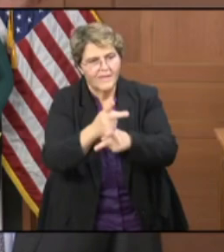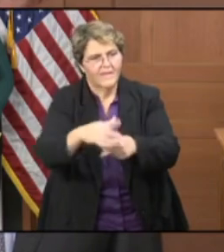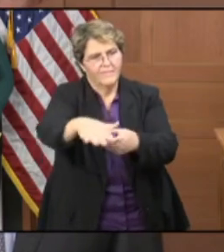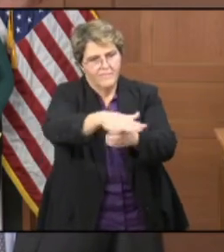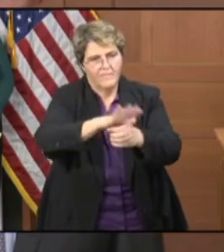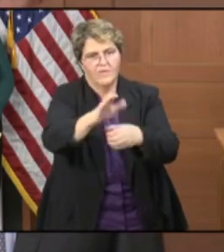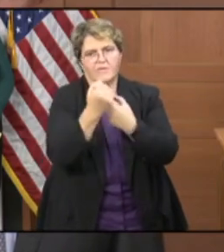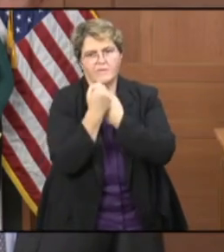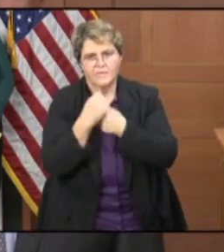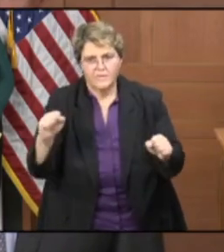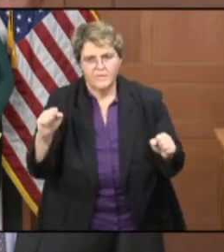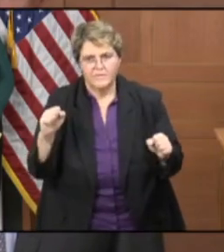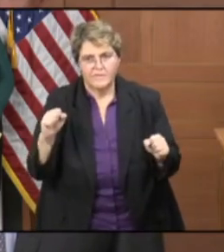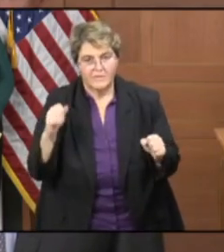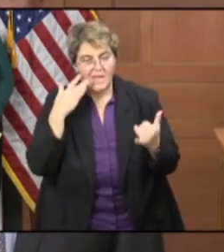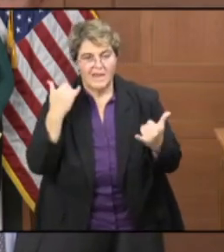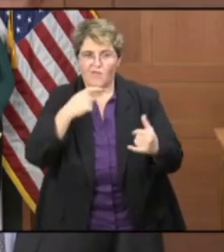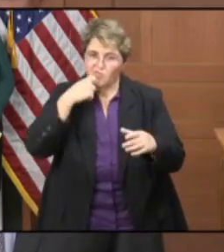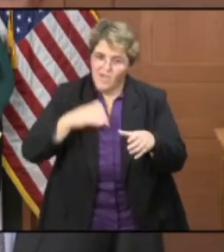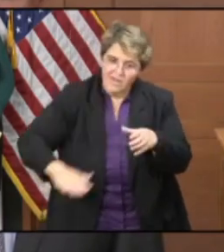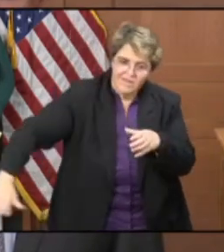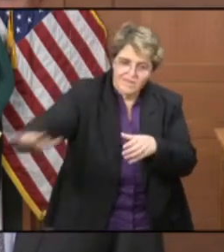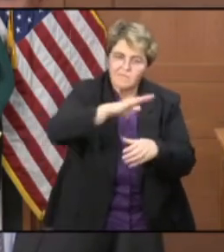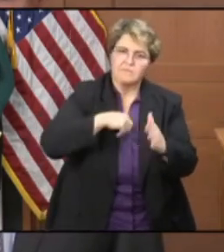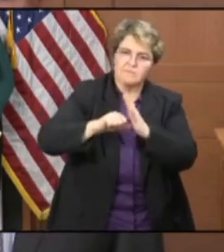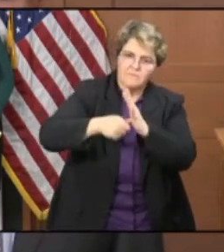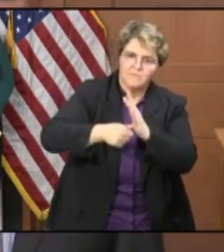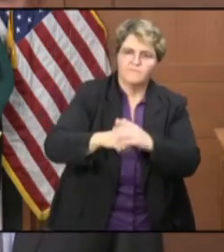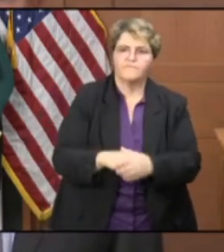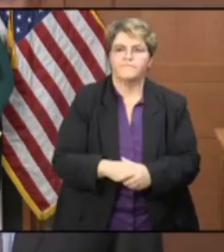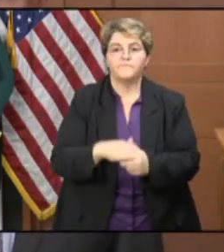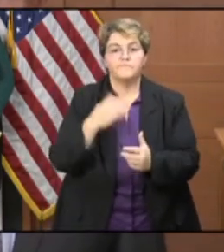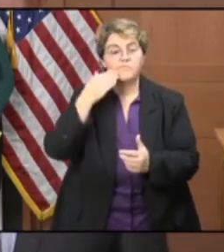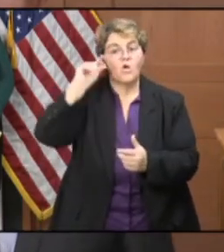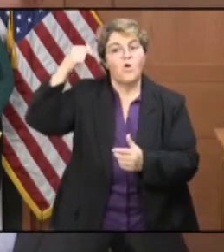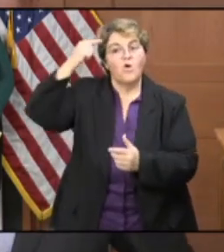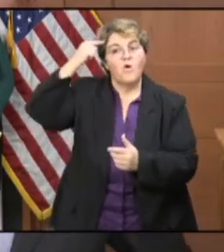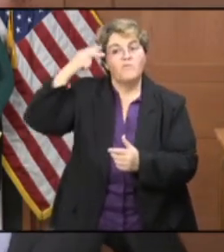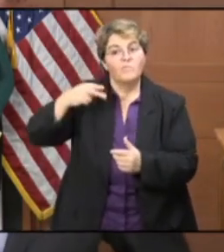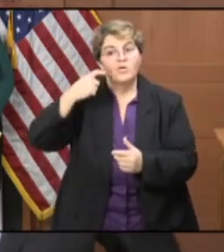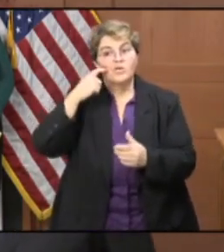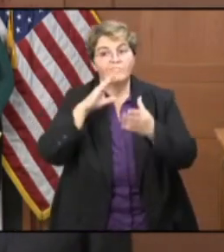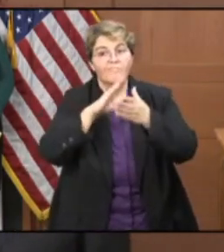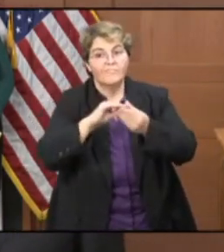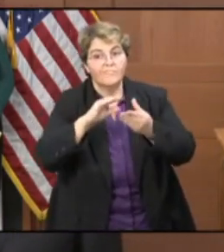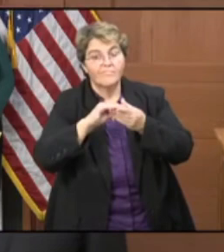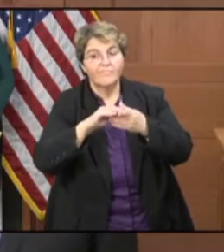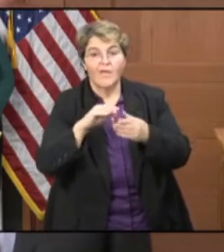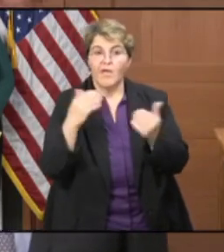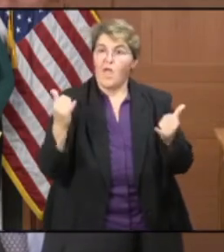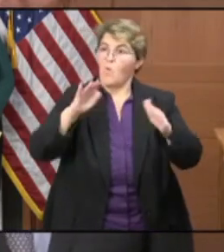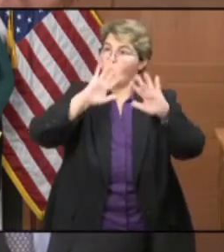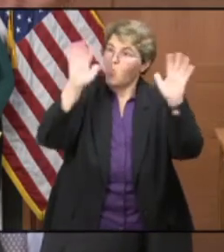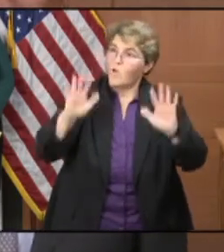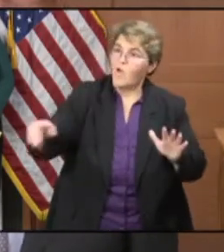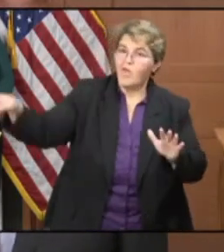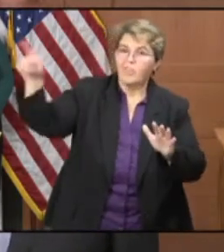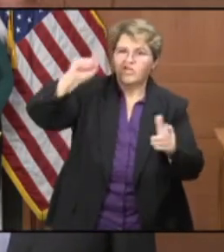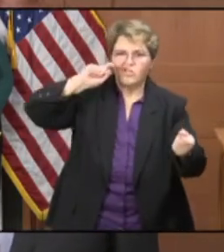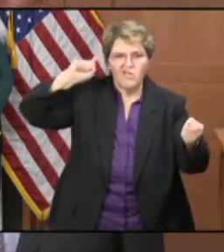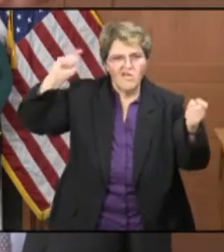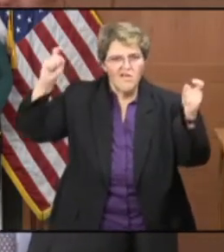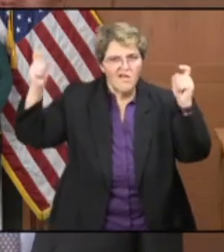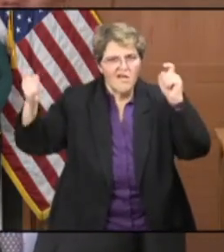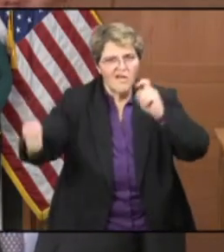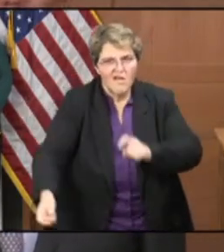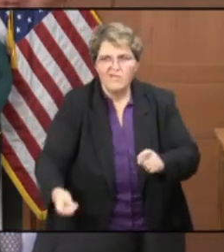fires. This is, as the governor mentioned, as climate change accelerates, we are experiencing this extreme weather in our state, and that means that we